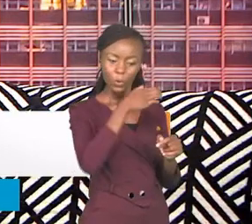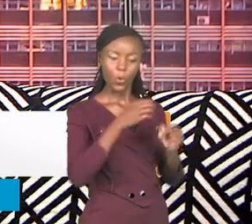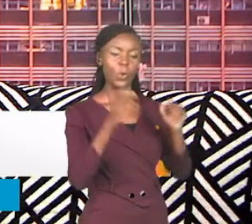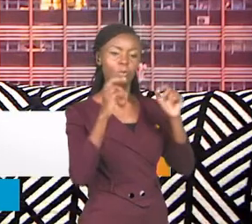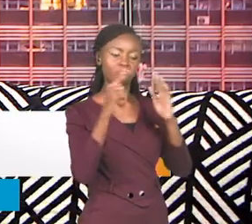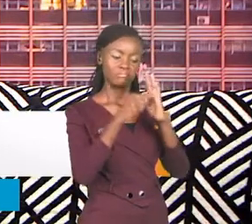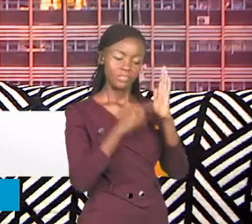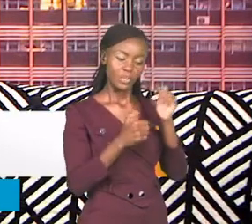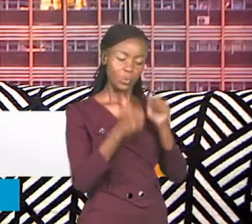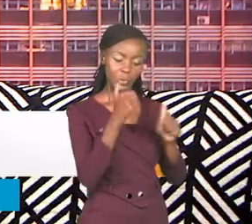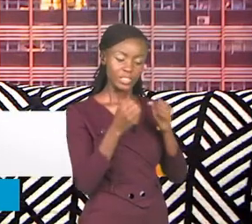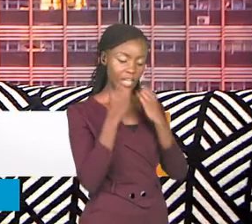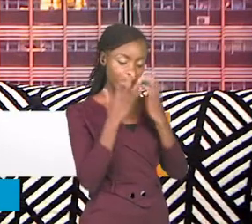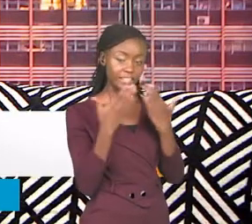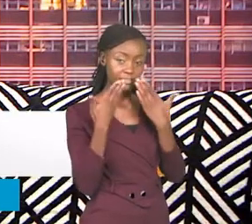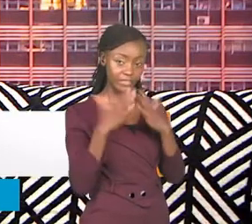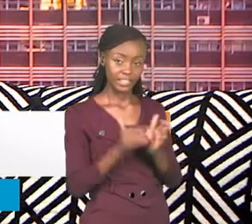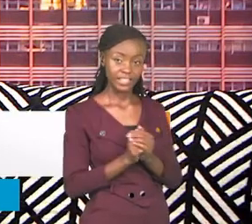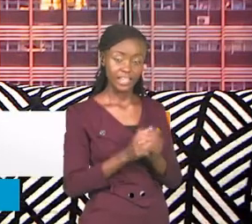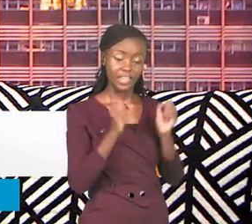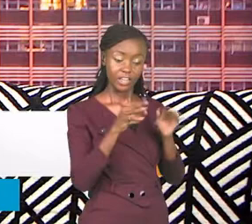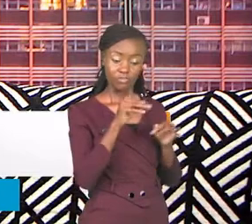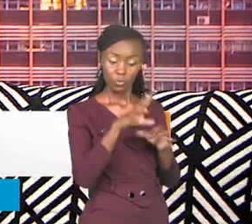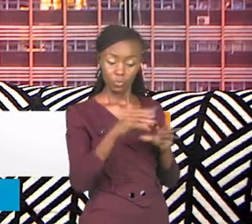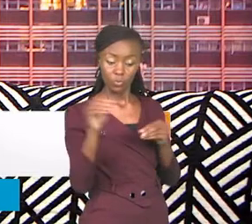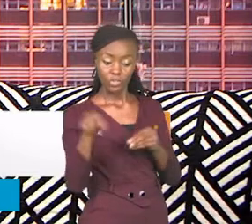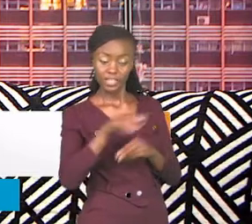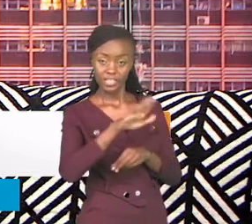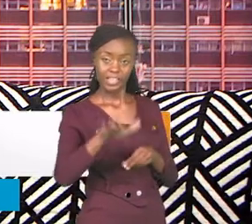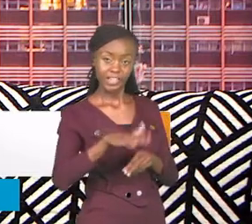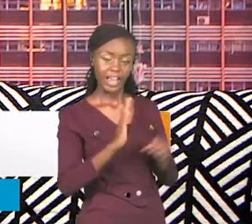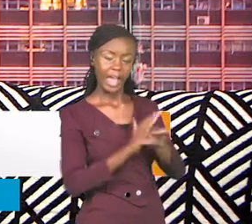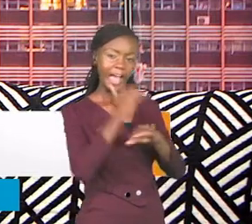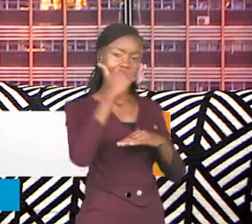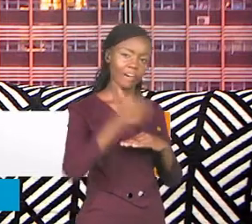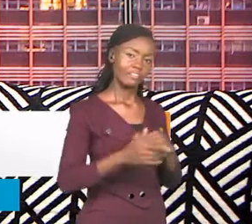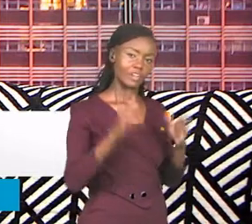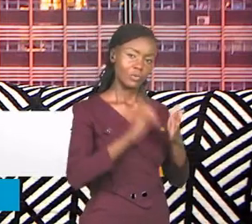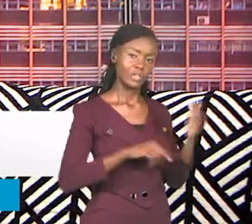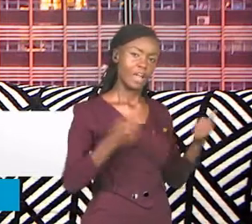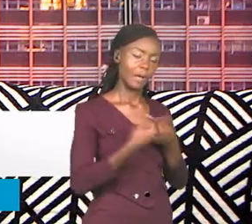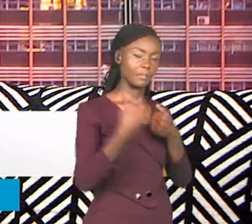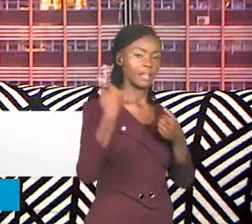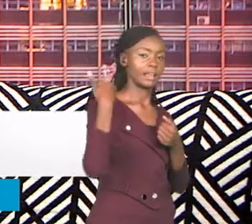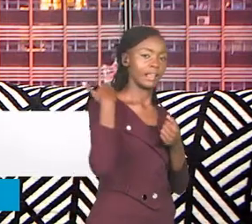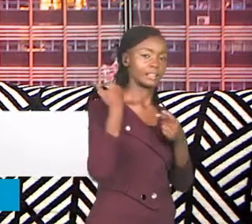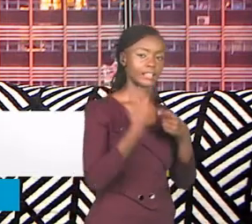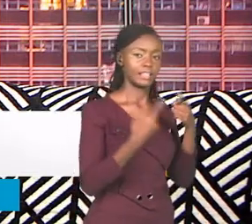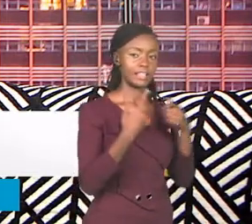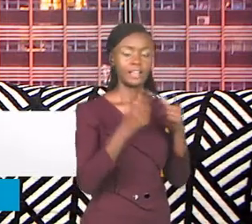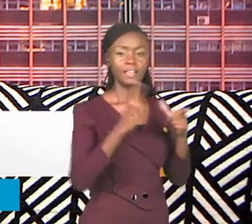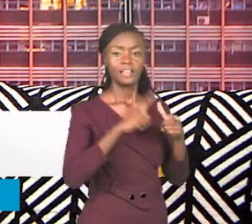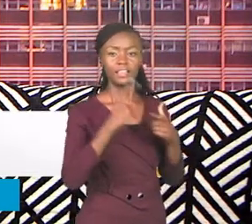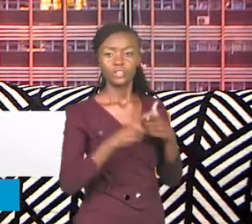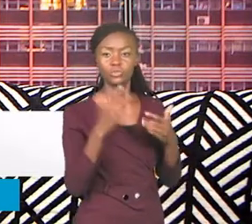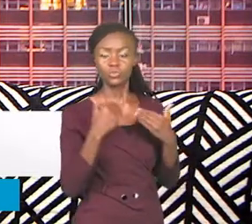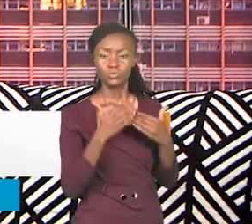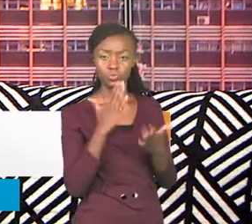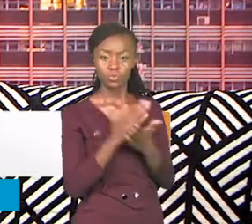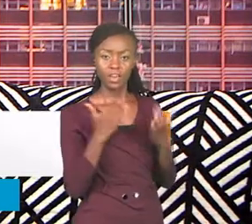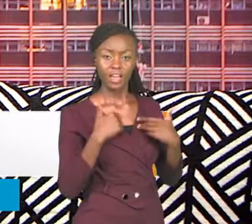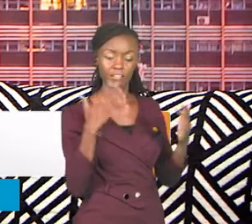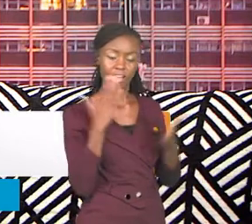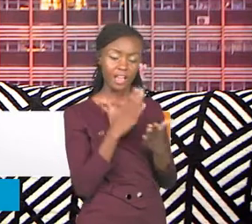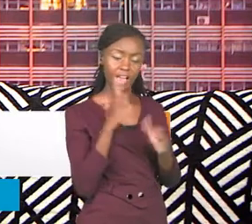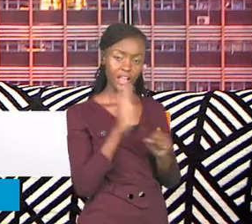mentioned here. Yes. You go to Sachanguan right now. Mm-hmm. After what happened the other year, there's so much that is now happening now. Mm-hmm. We